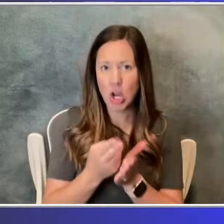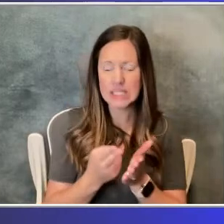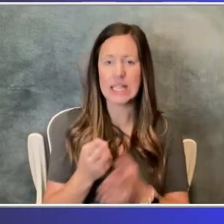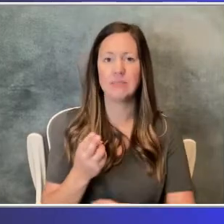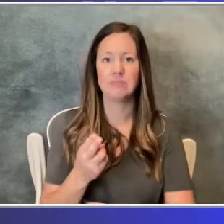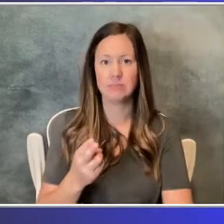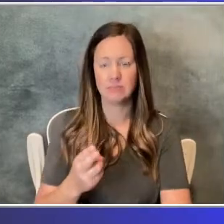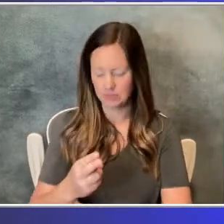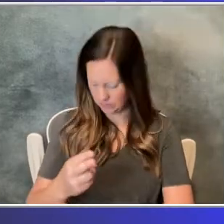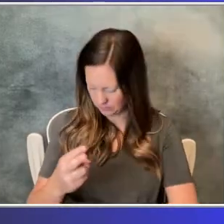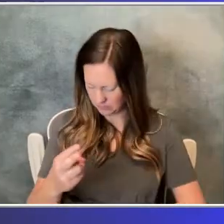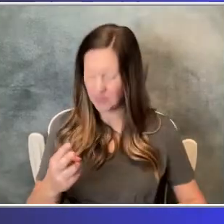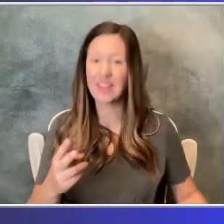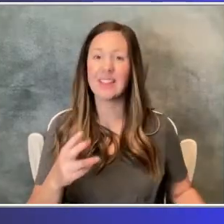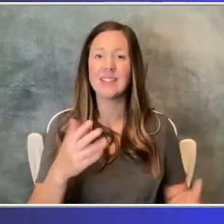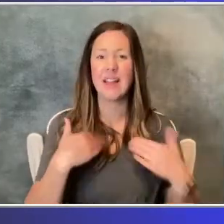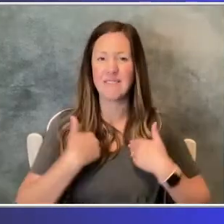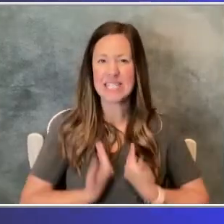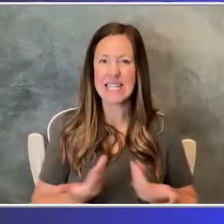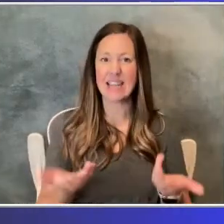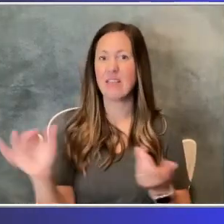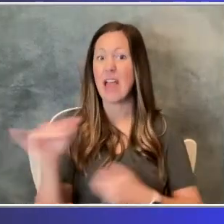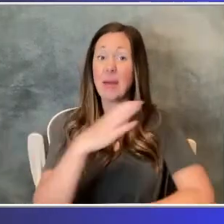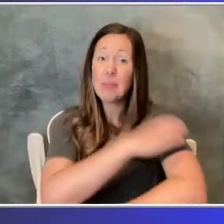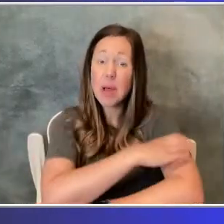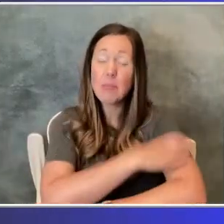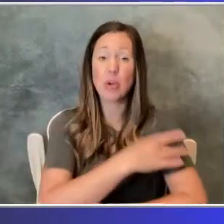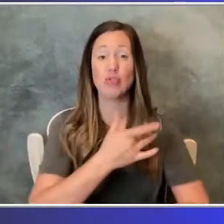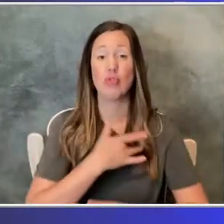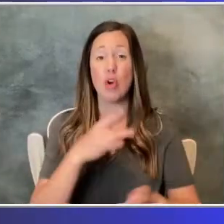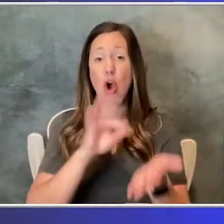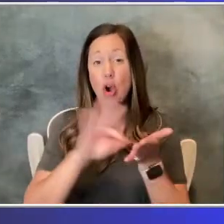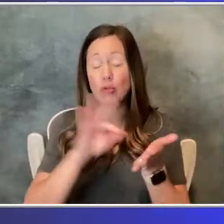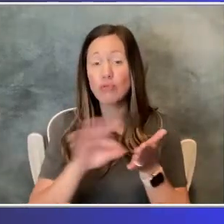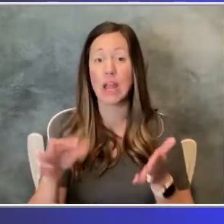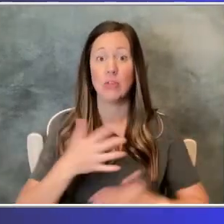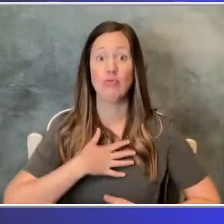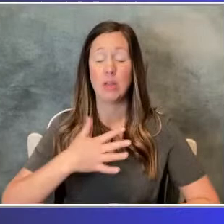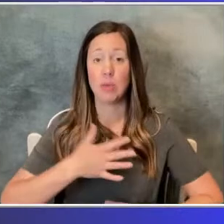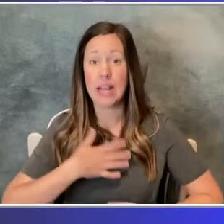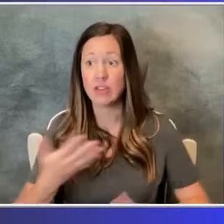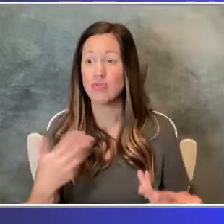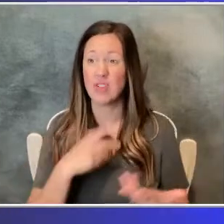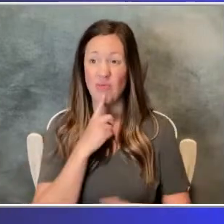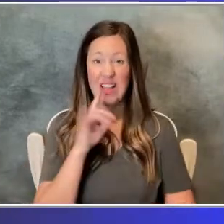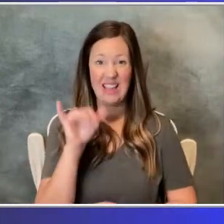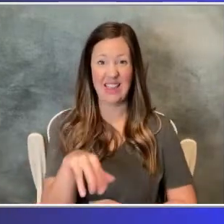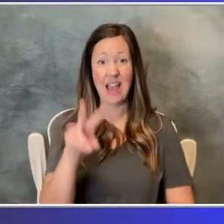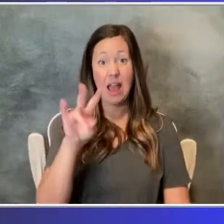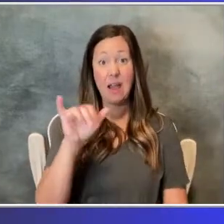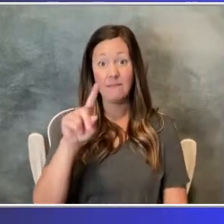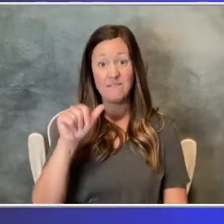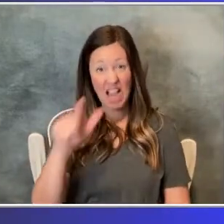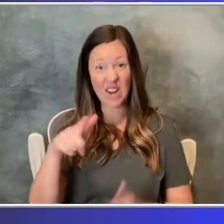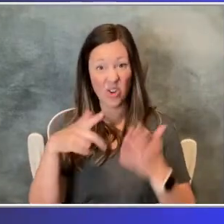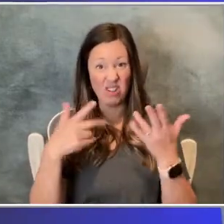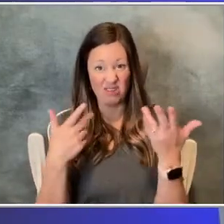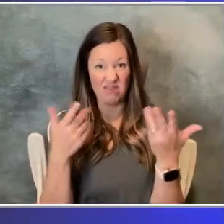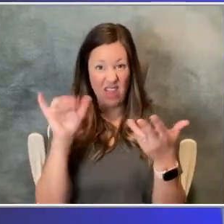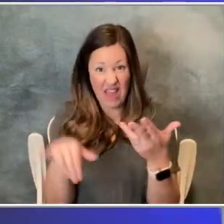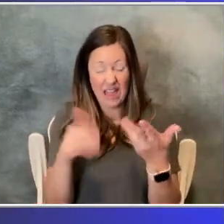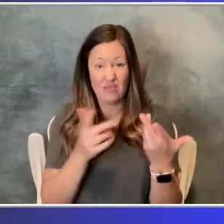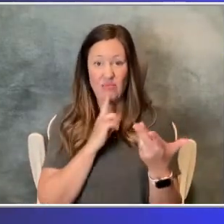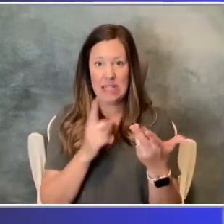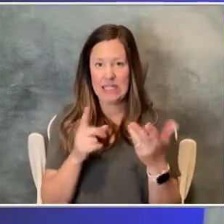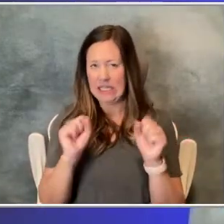look at a blood pressure, heart rate, respiratory rate, oxygen saturation. It's a vital sign. It really is a way for us to tell, is your whole